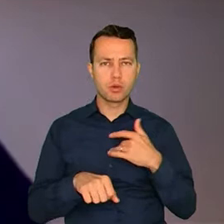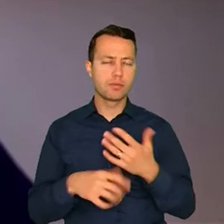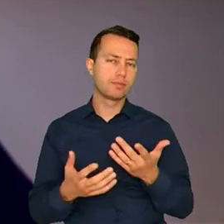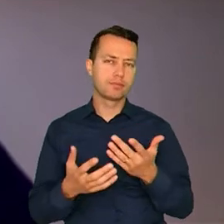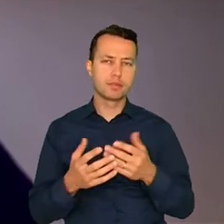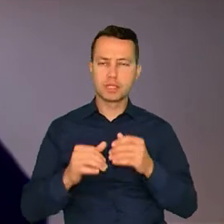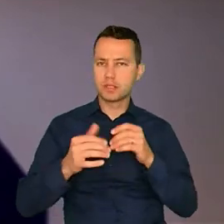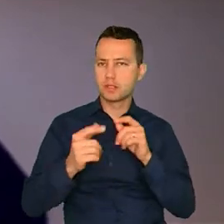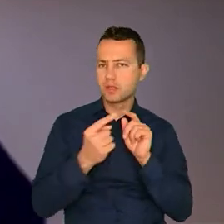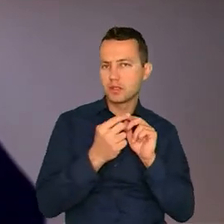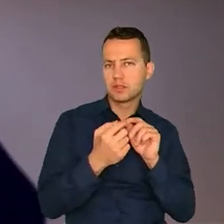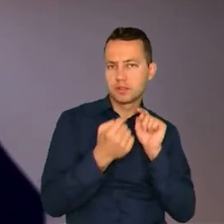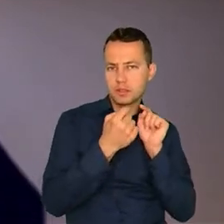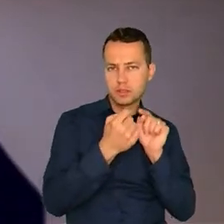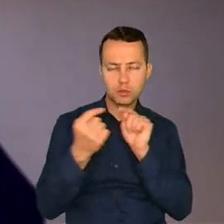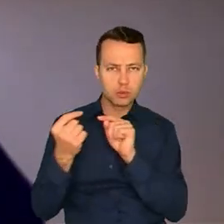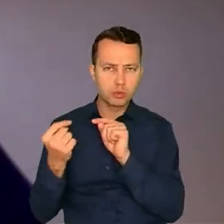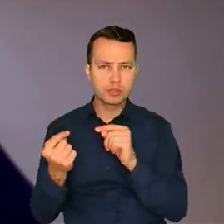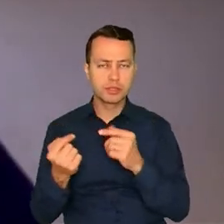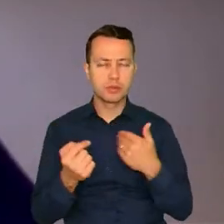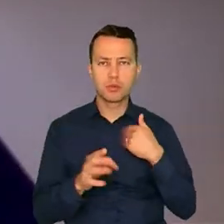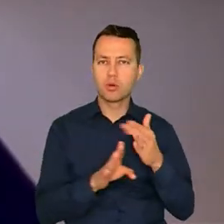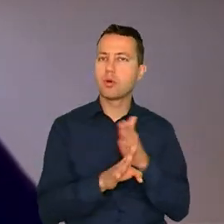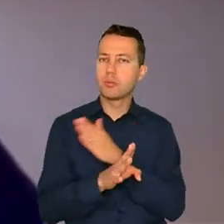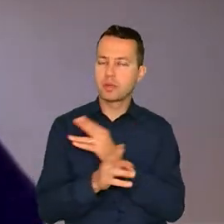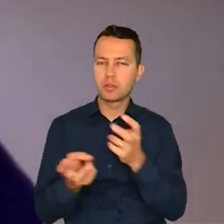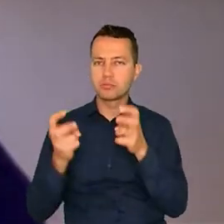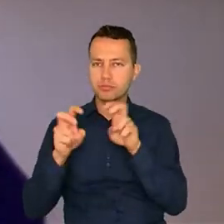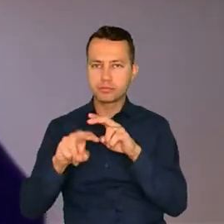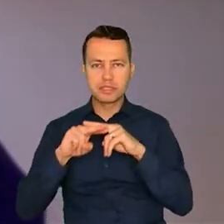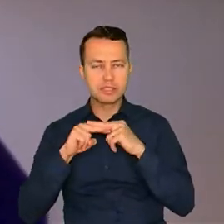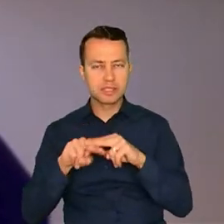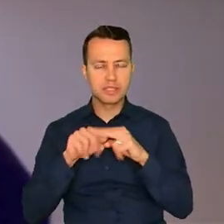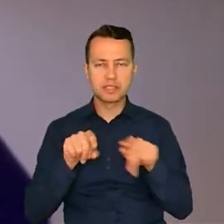our discussions when developing the tools